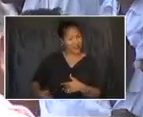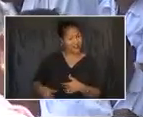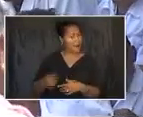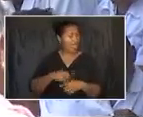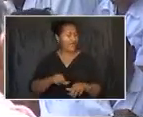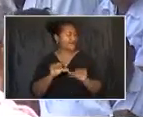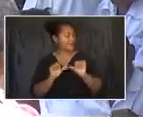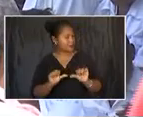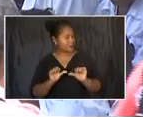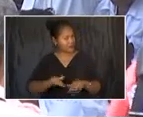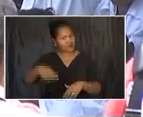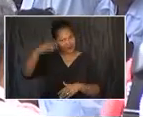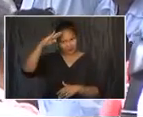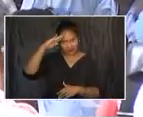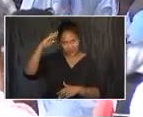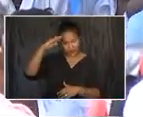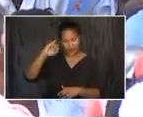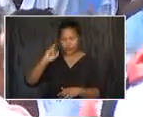salutes the colors.